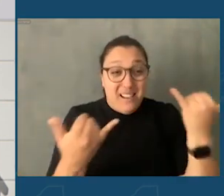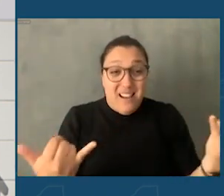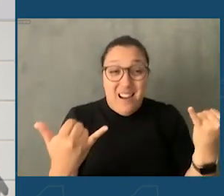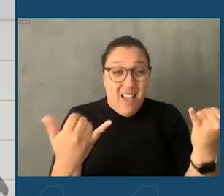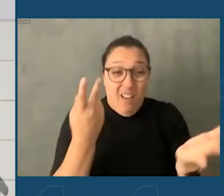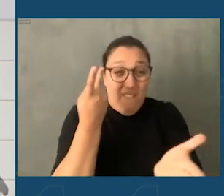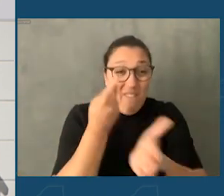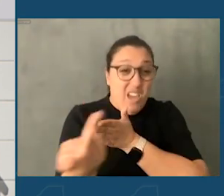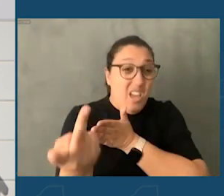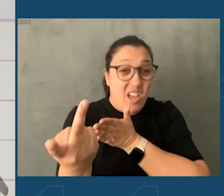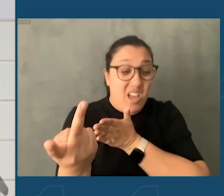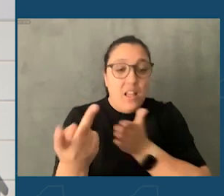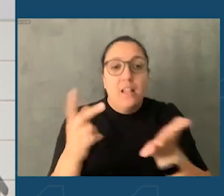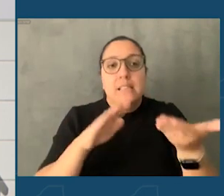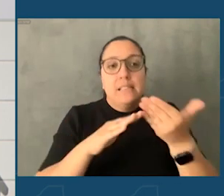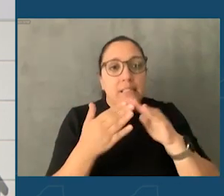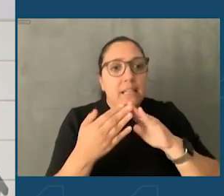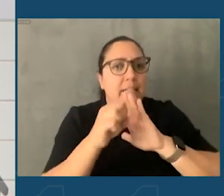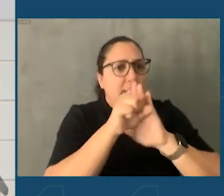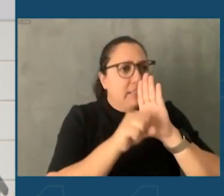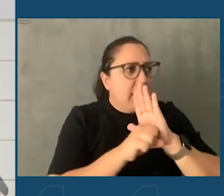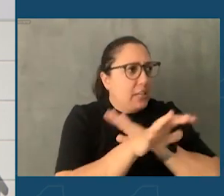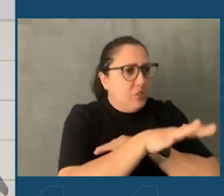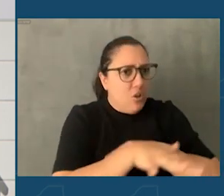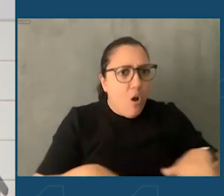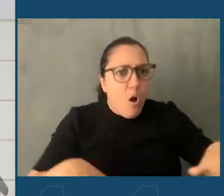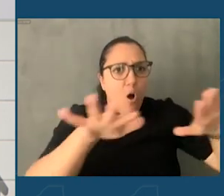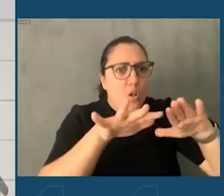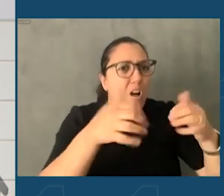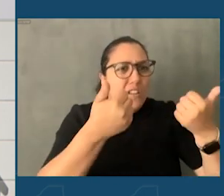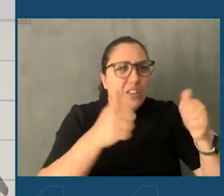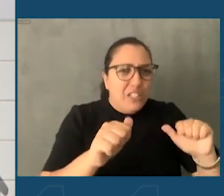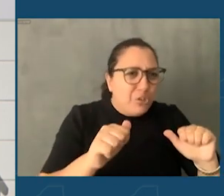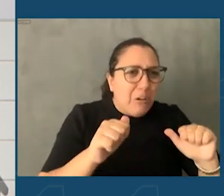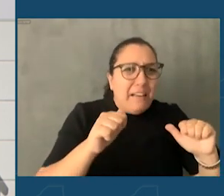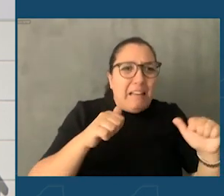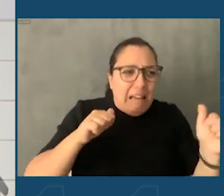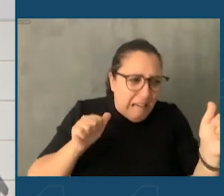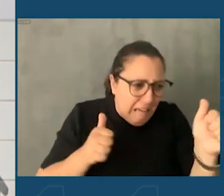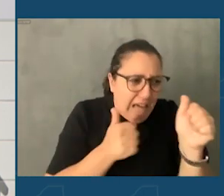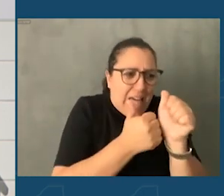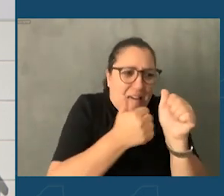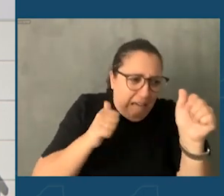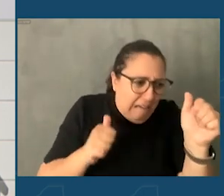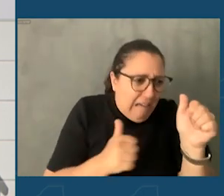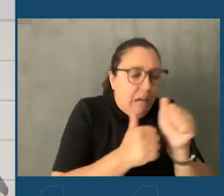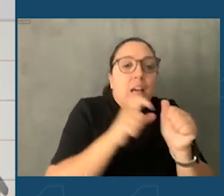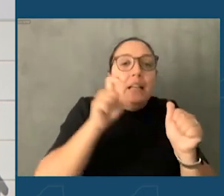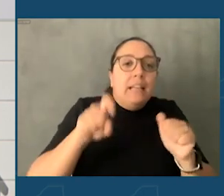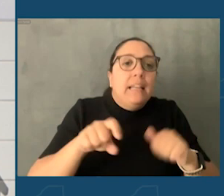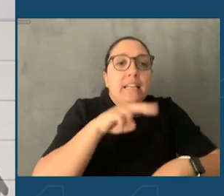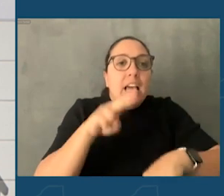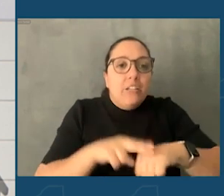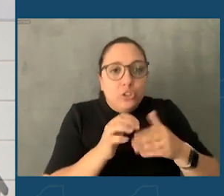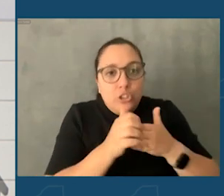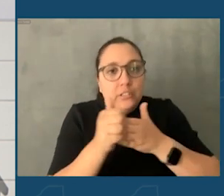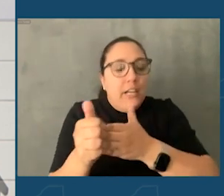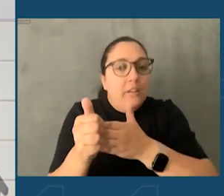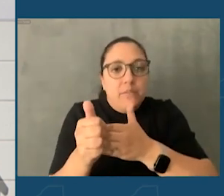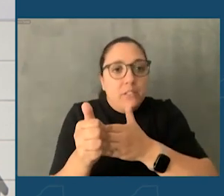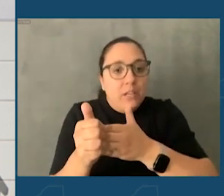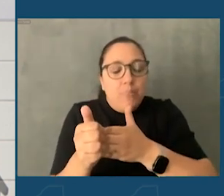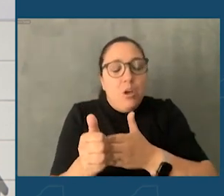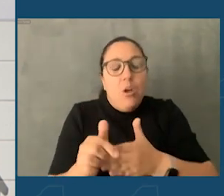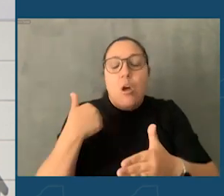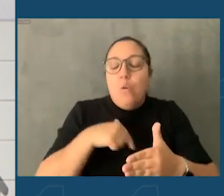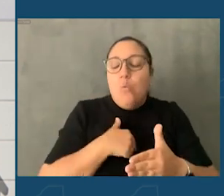states around the country are trying to make up for it. We really need national leadership, and we're so grateful for